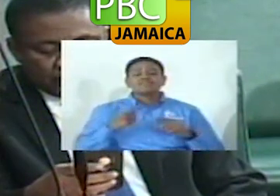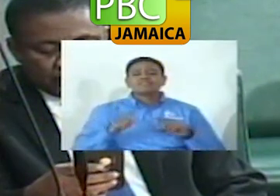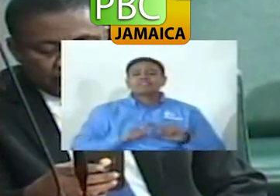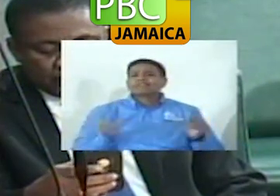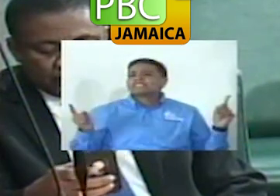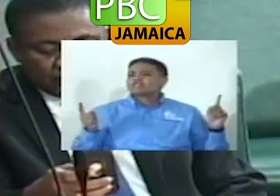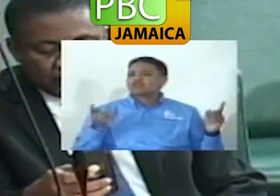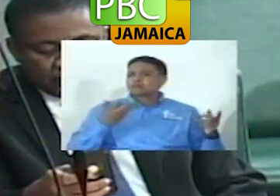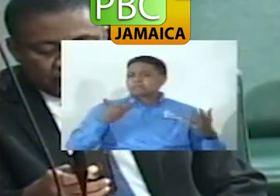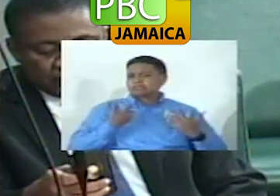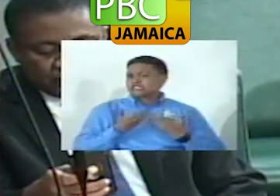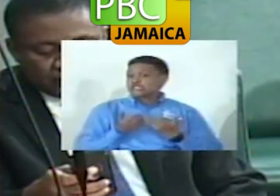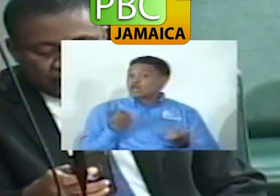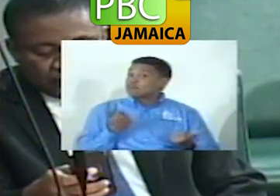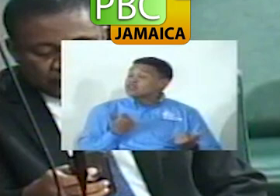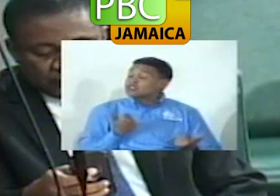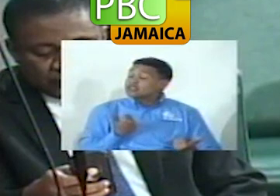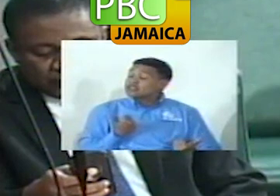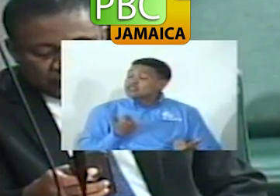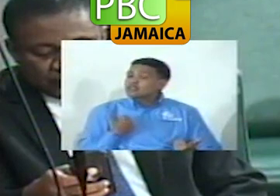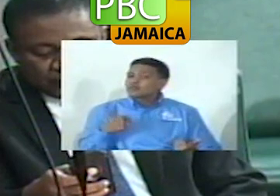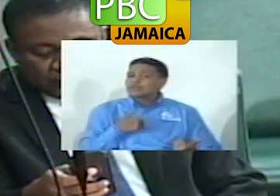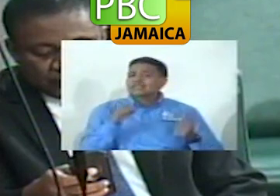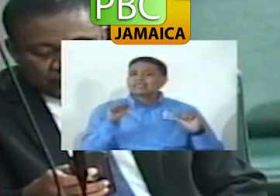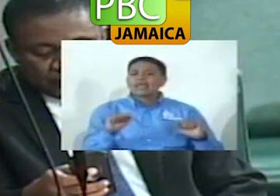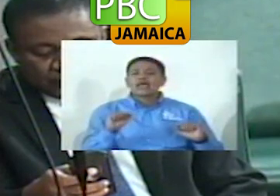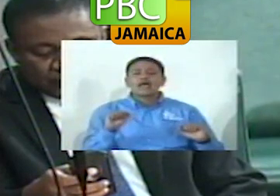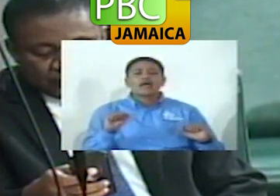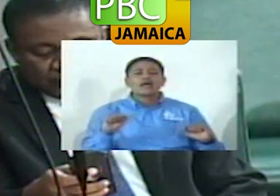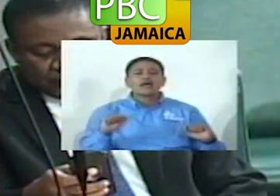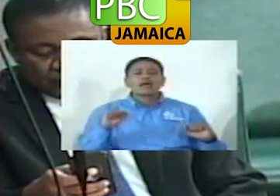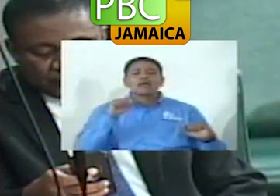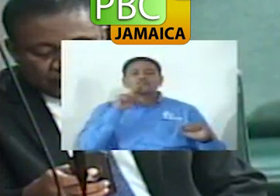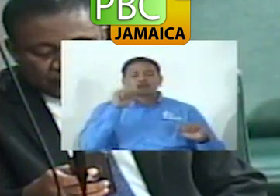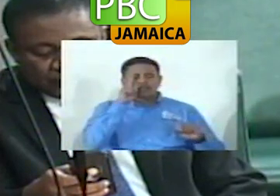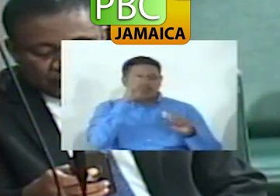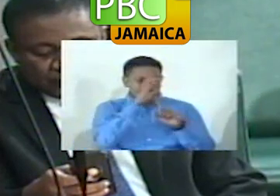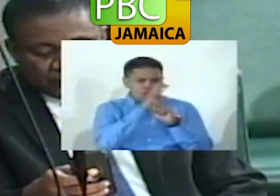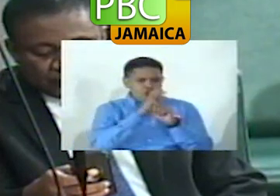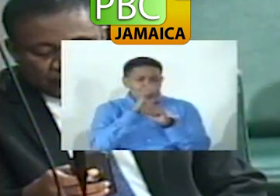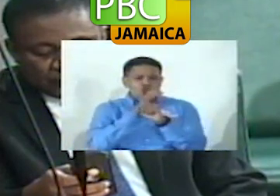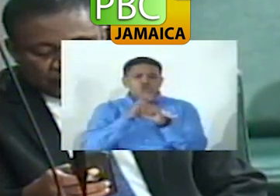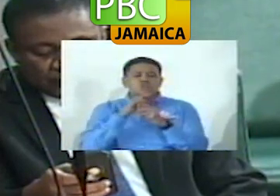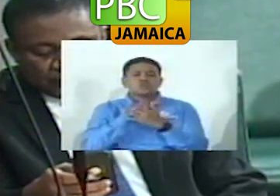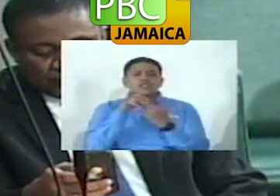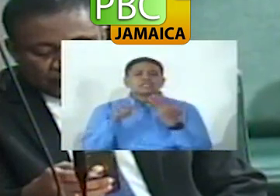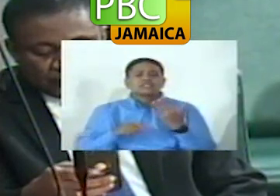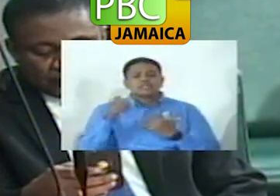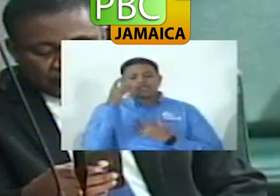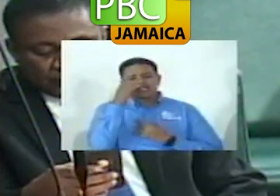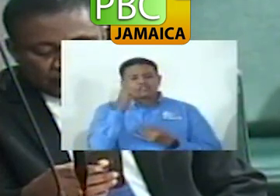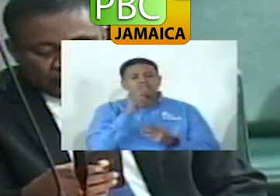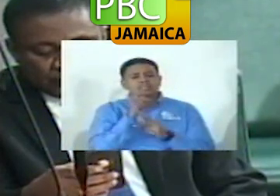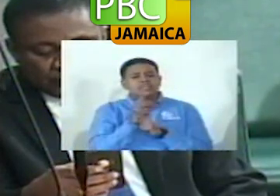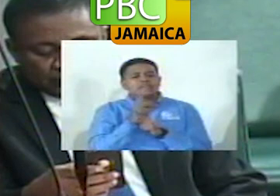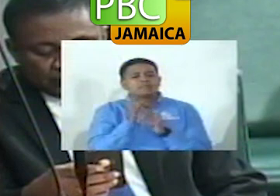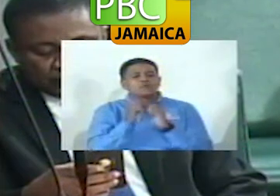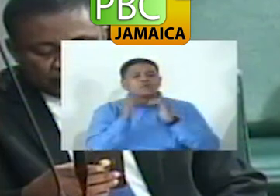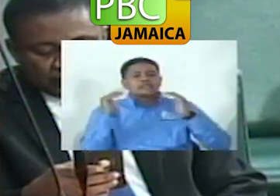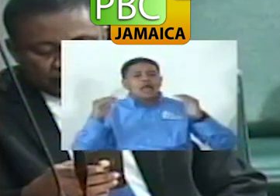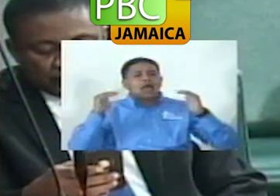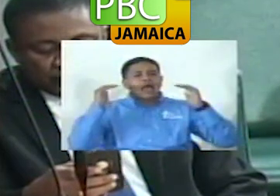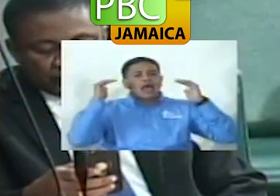and which separate us, we can pursue these interests in keeping with the